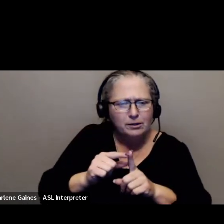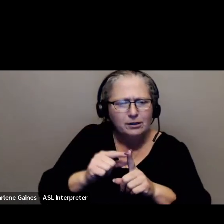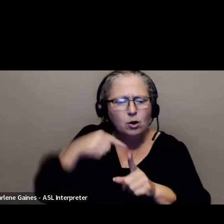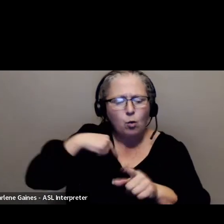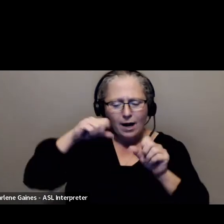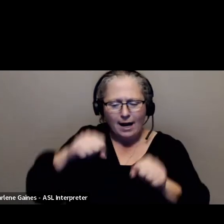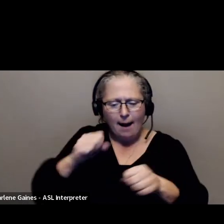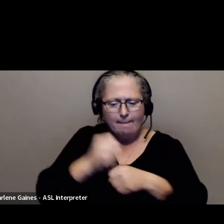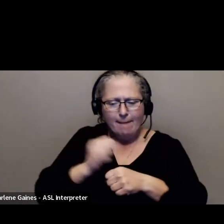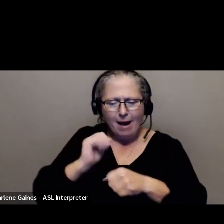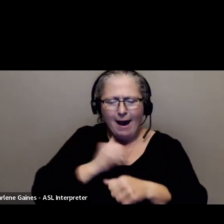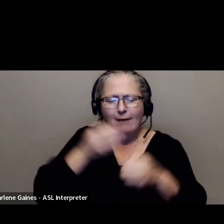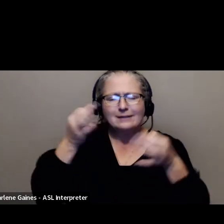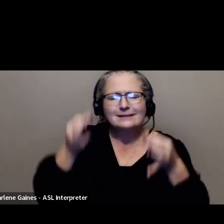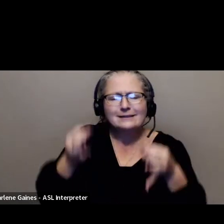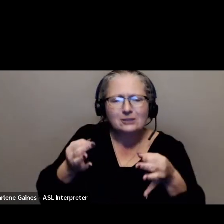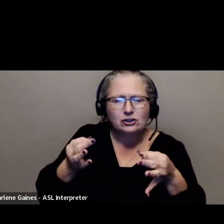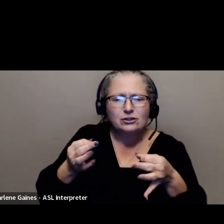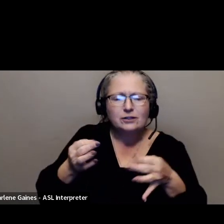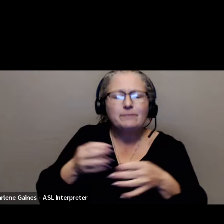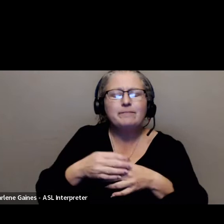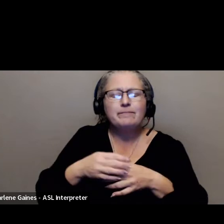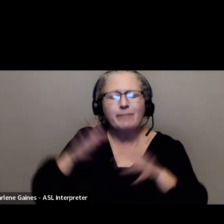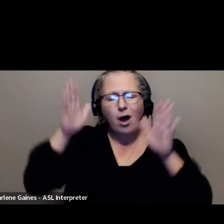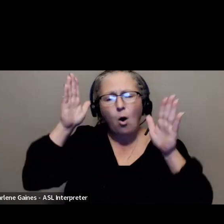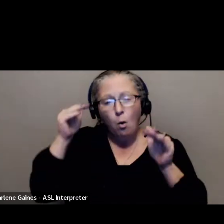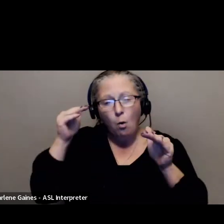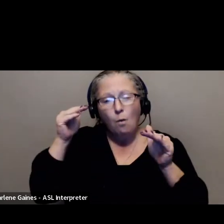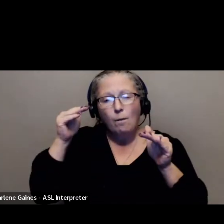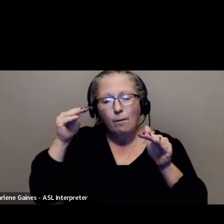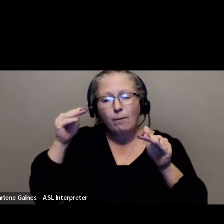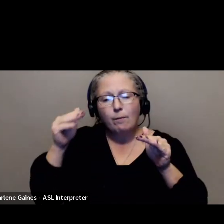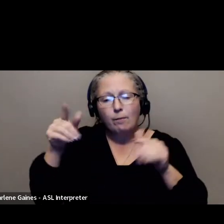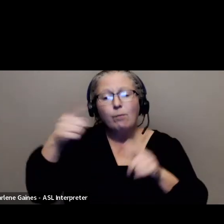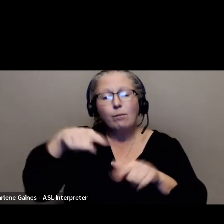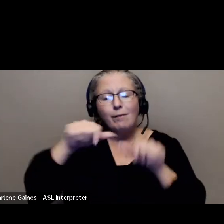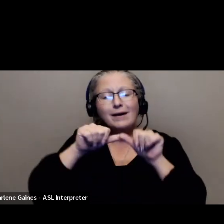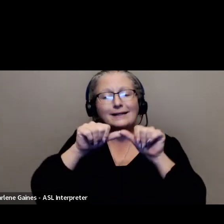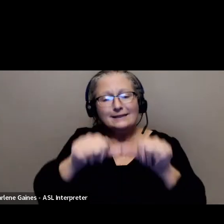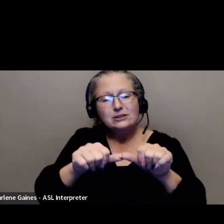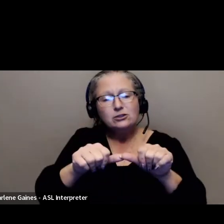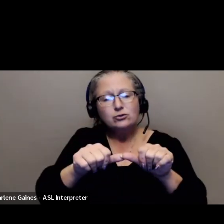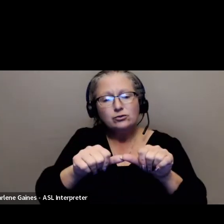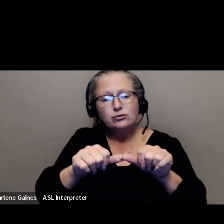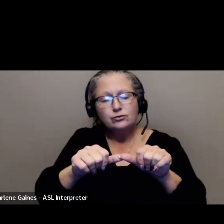make informed decisions. I hope that you continue to